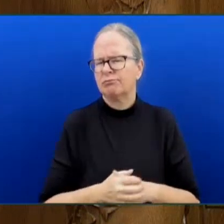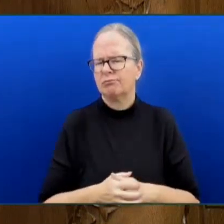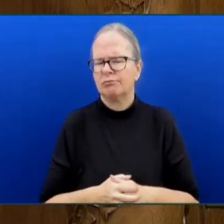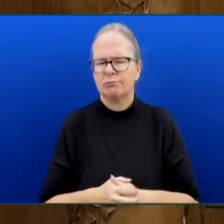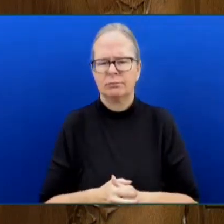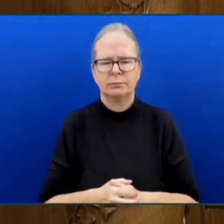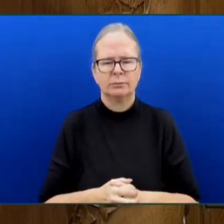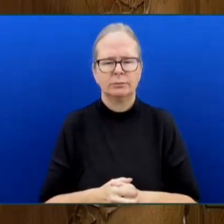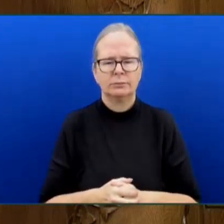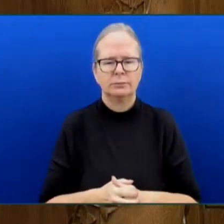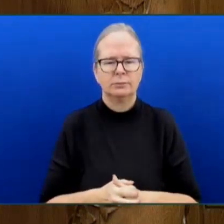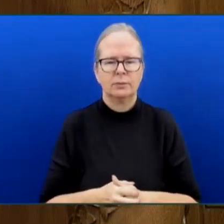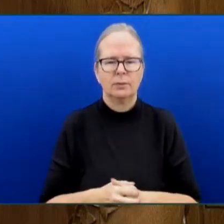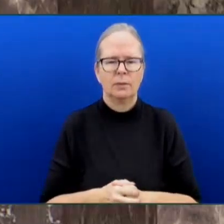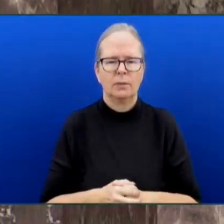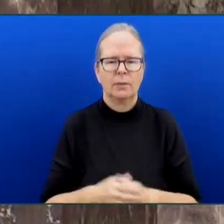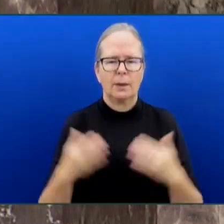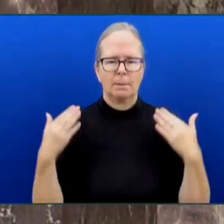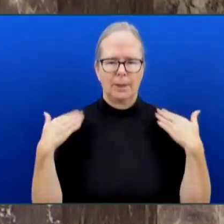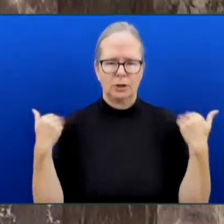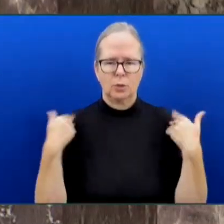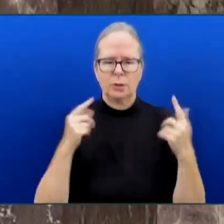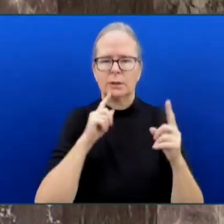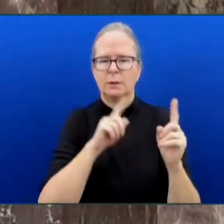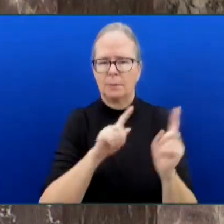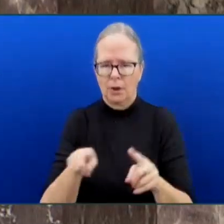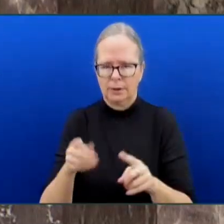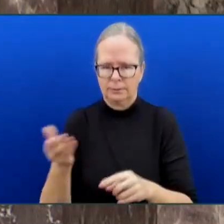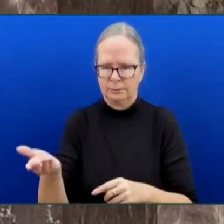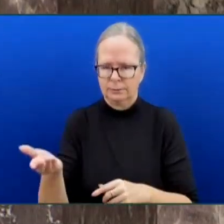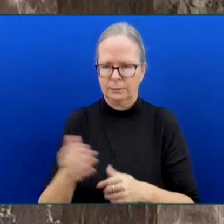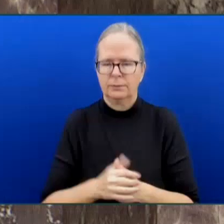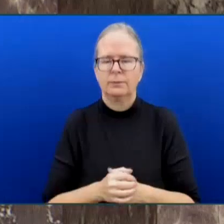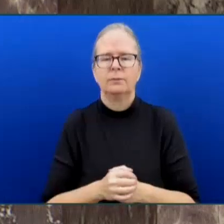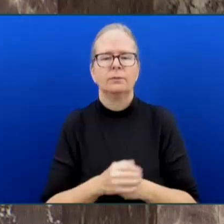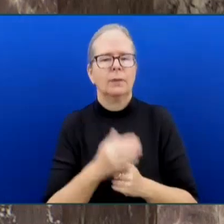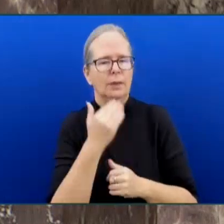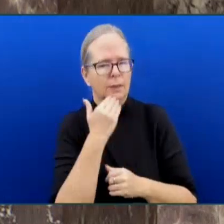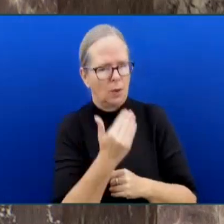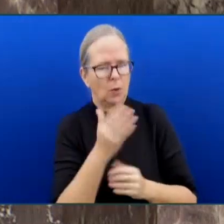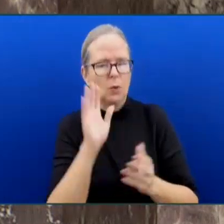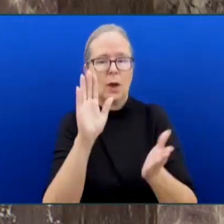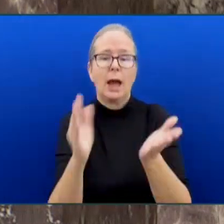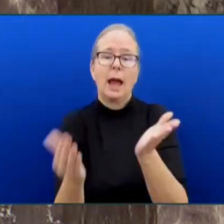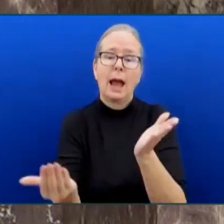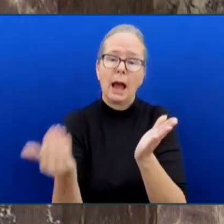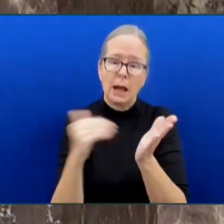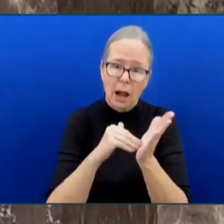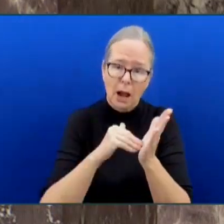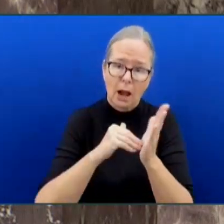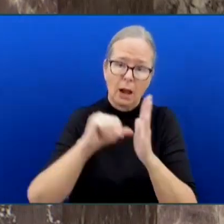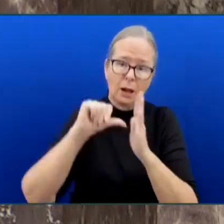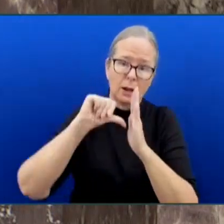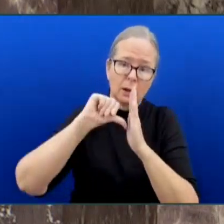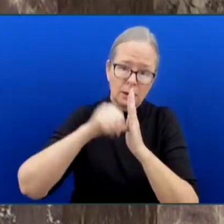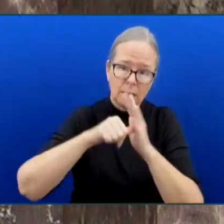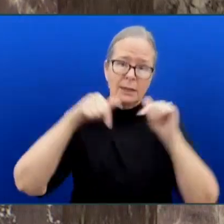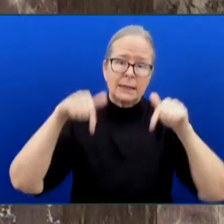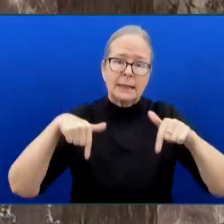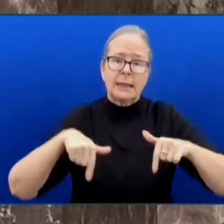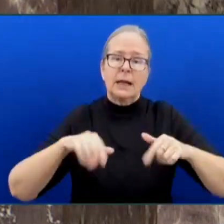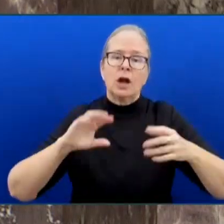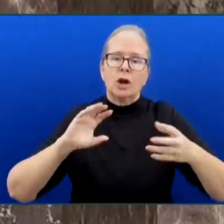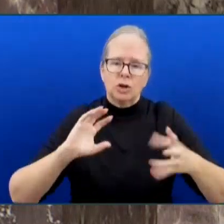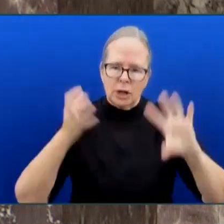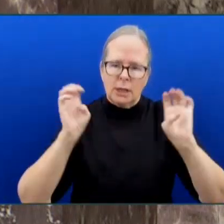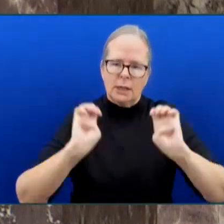Minister. Thank you, Honourable Speaker. Again, Honourable Speaker, we are in a housing crisis right now. We have people that are living in